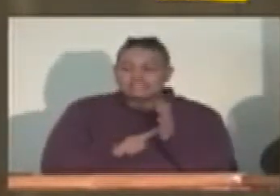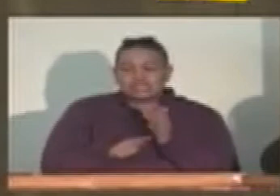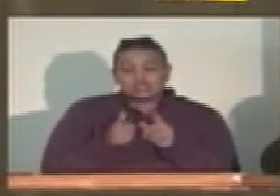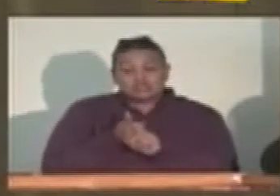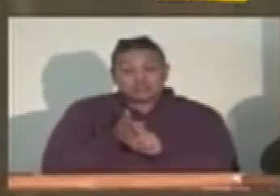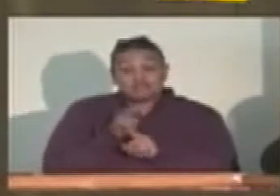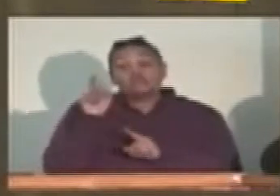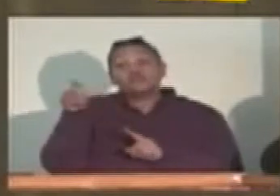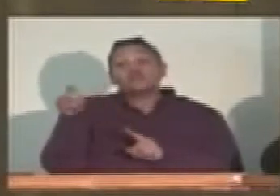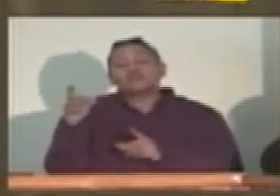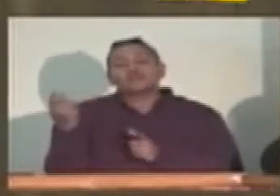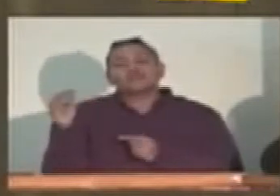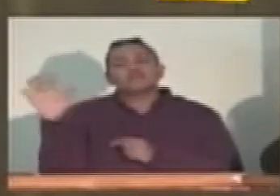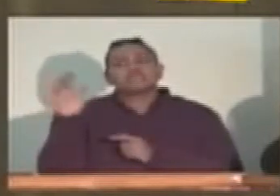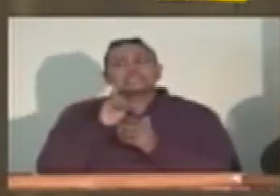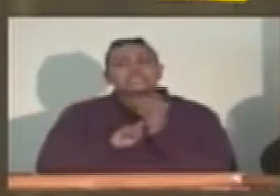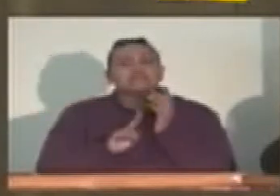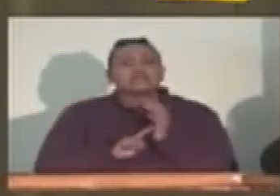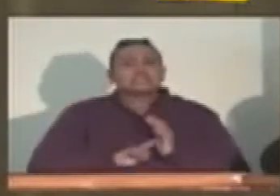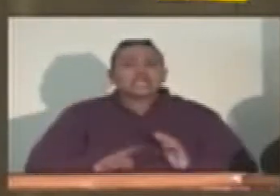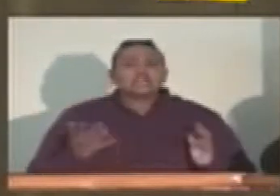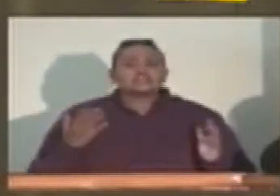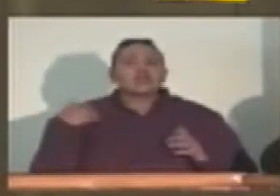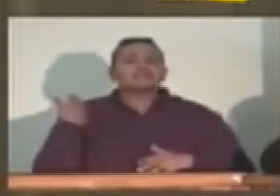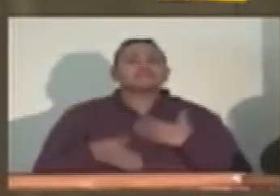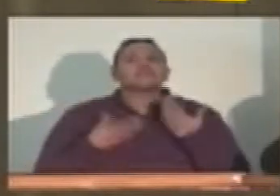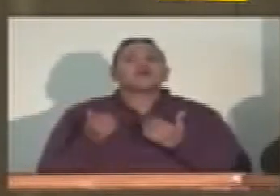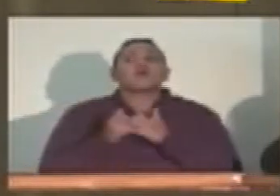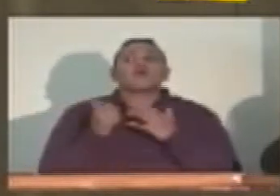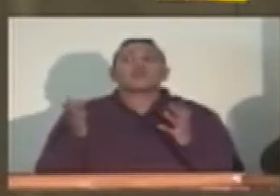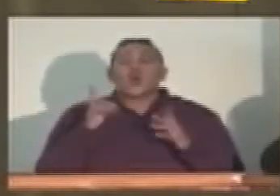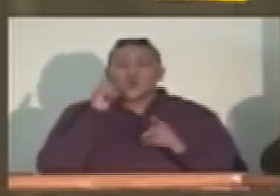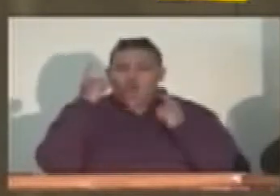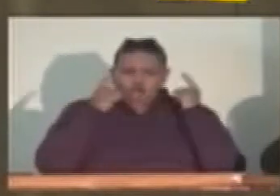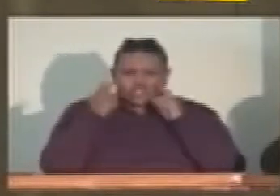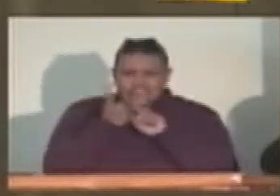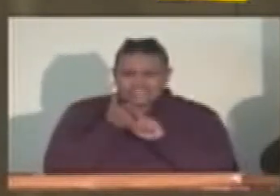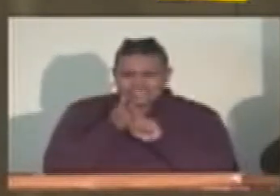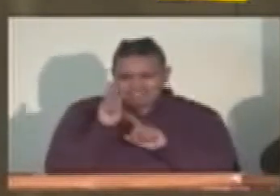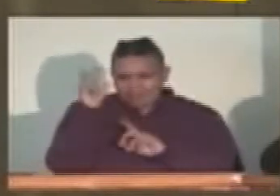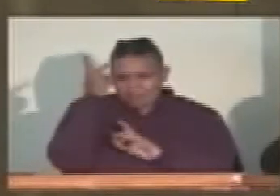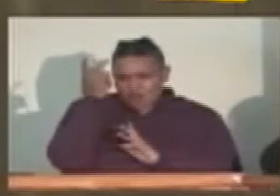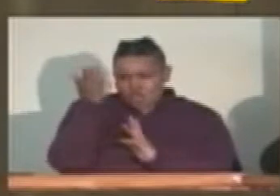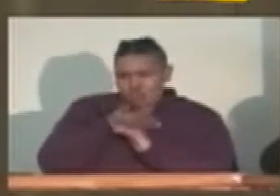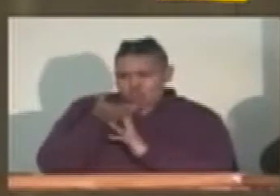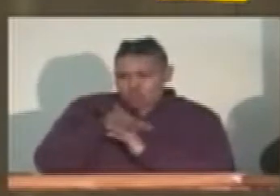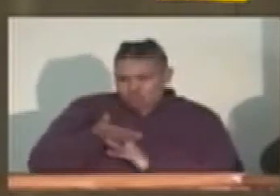should be able to conduct his investigations without the concerns of political